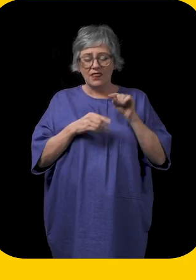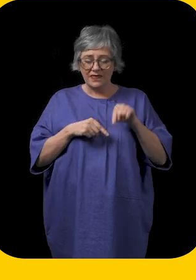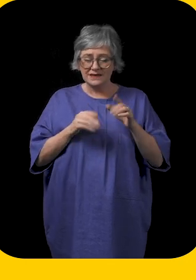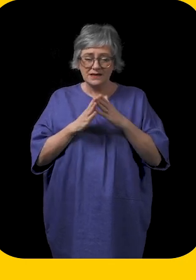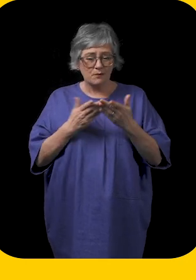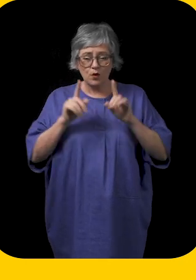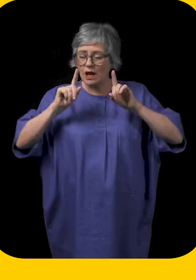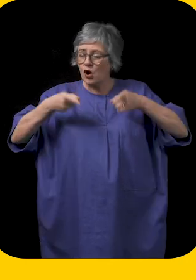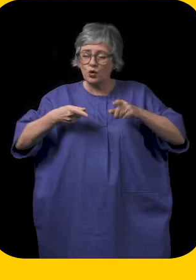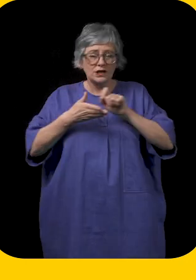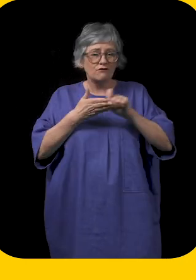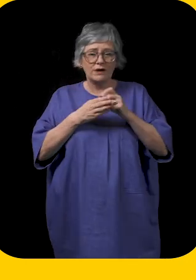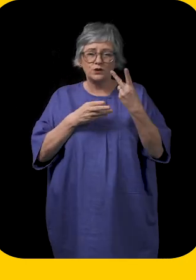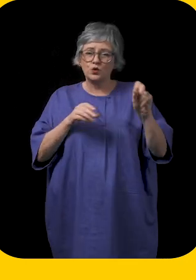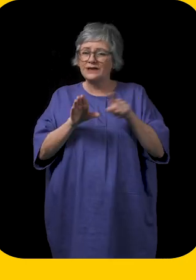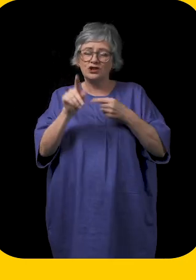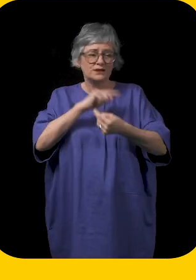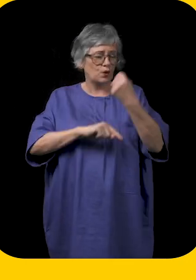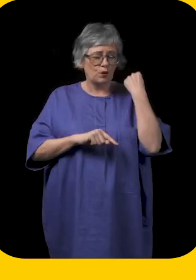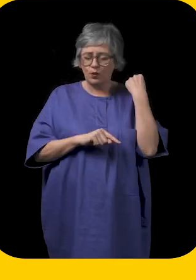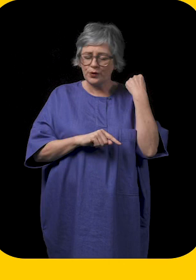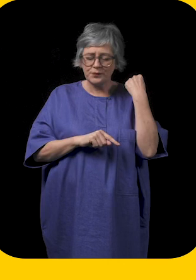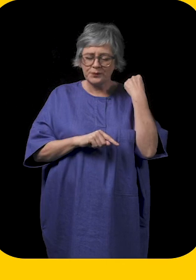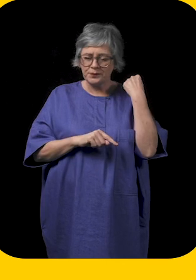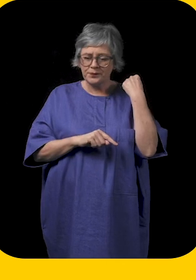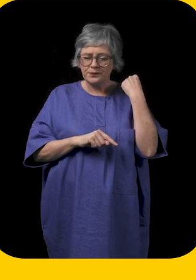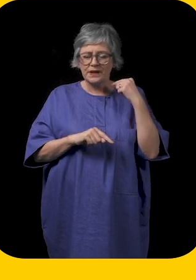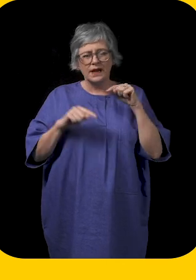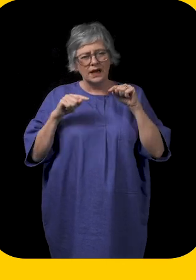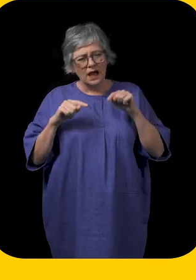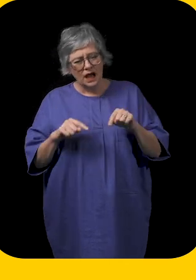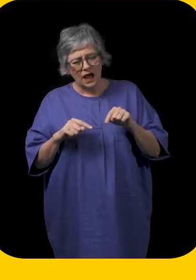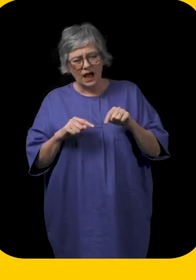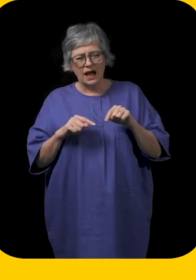mean, this is a book that I couldn't have written 20 years ago,